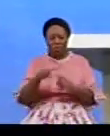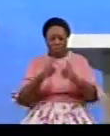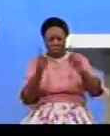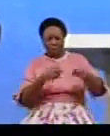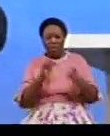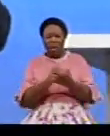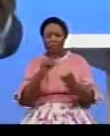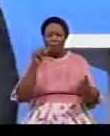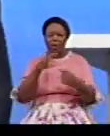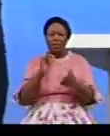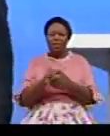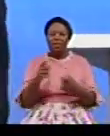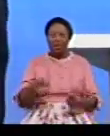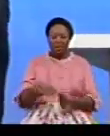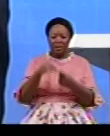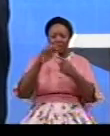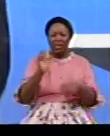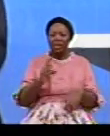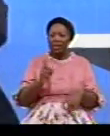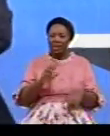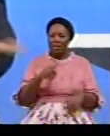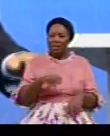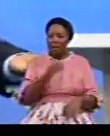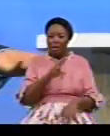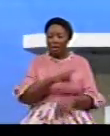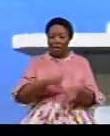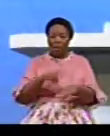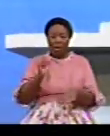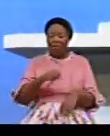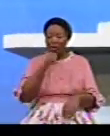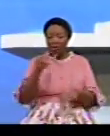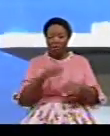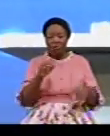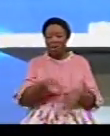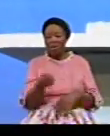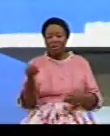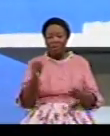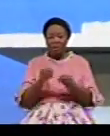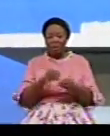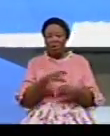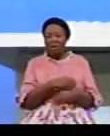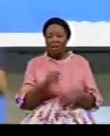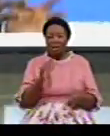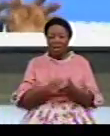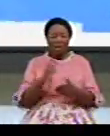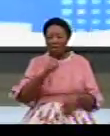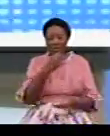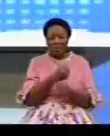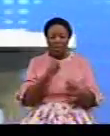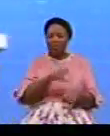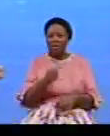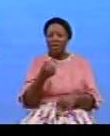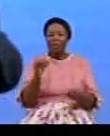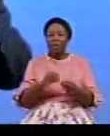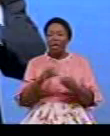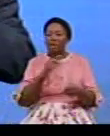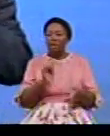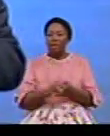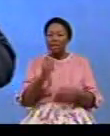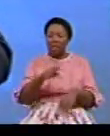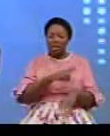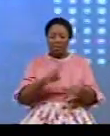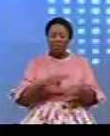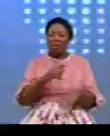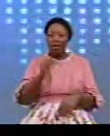Now create in me a clean heart, oh God. Only God can do that, and he will do it for